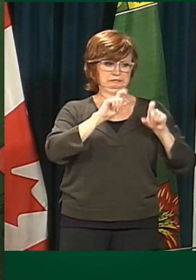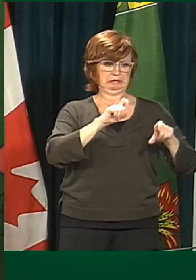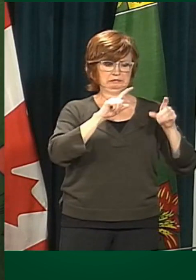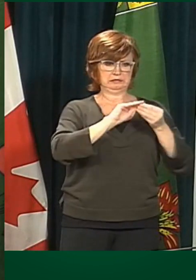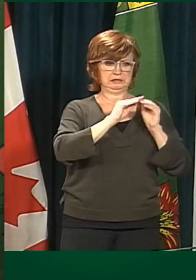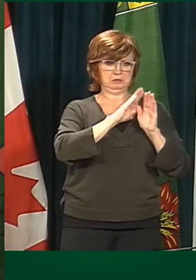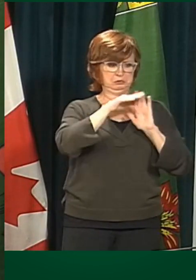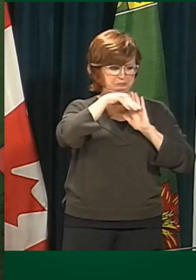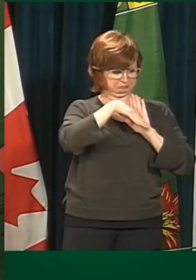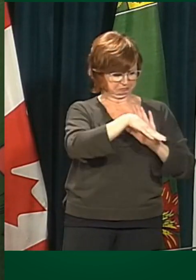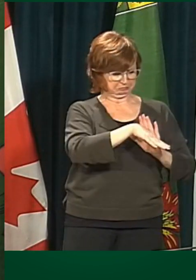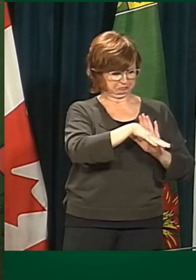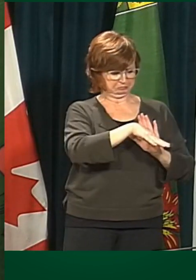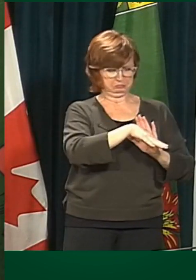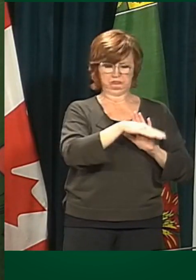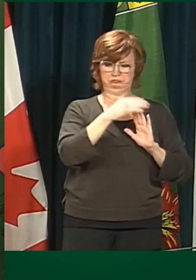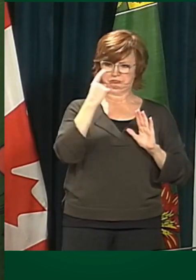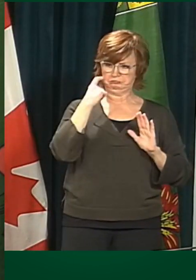that